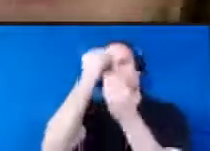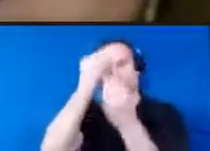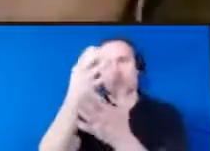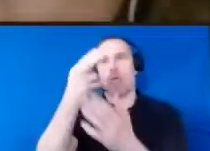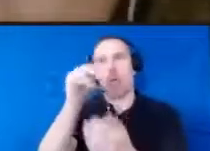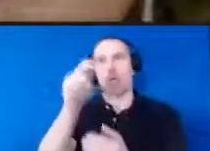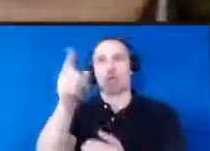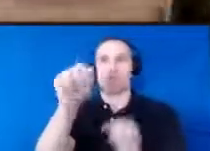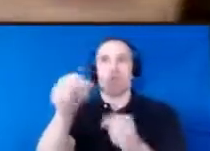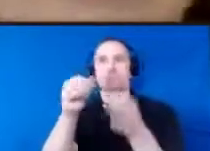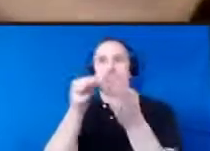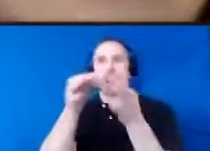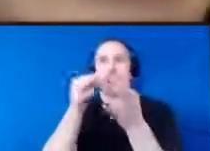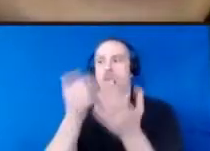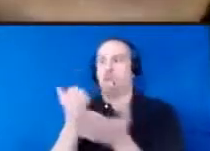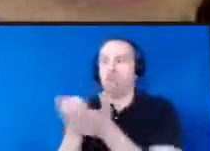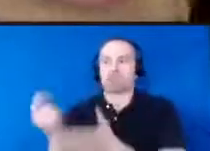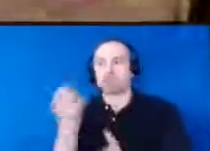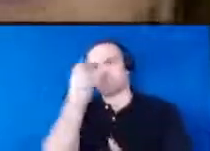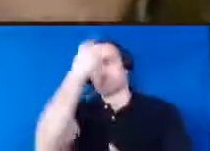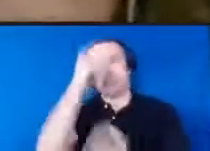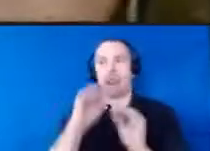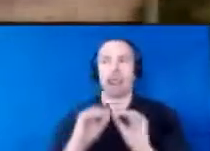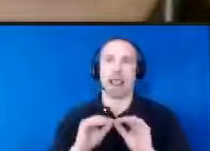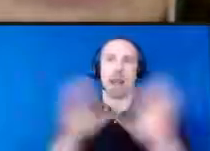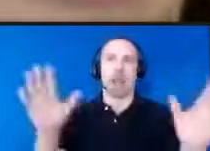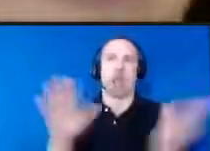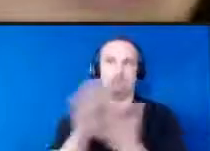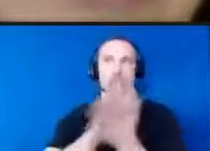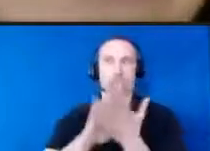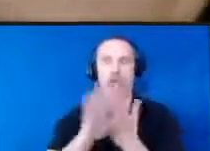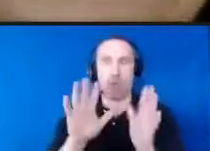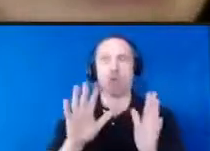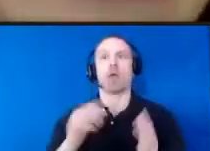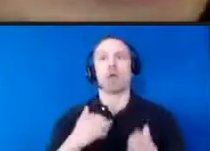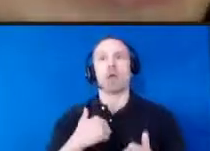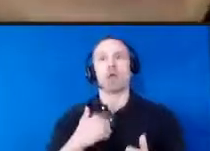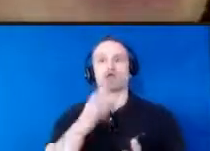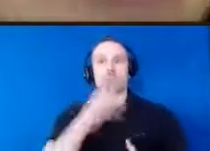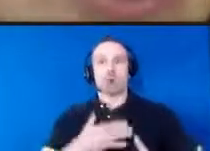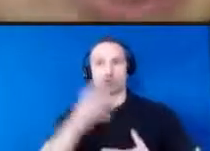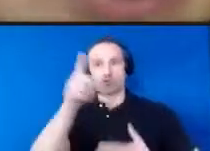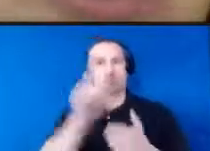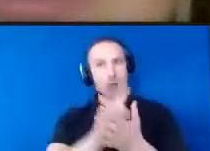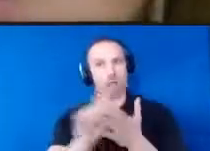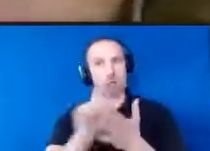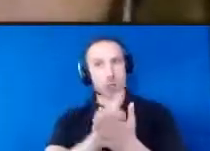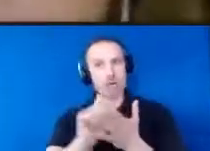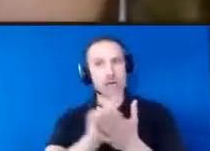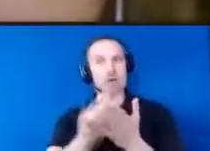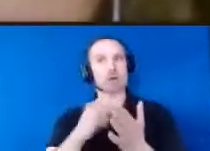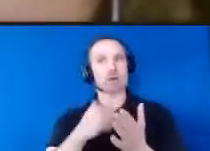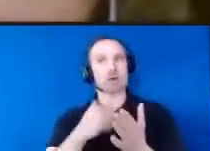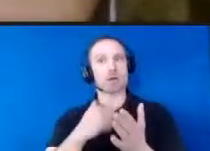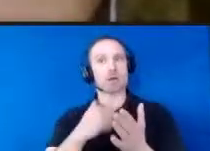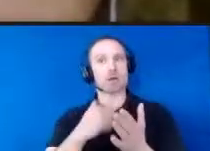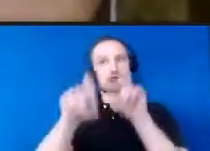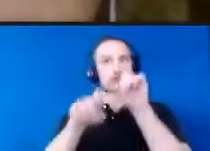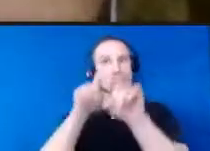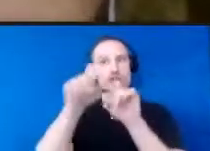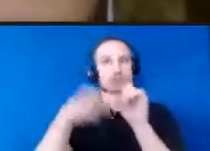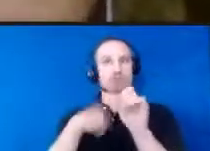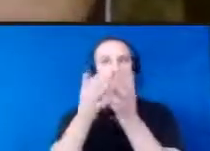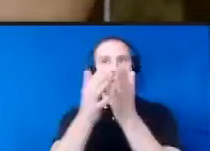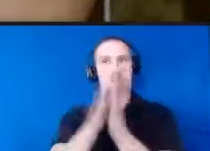appreciate you coming to us every week, answering the questions that we pose to you. And when you